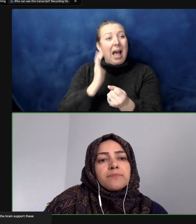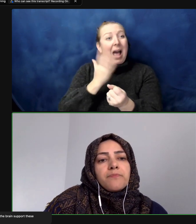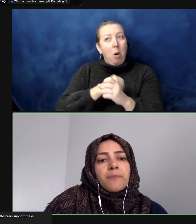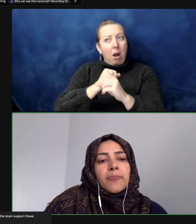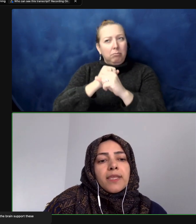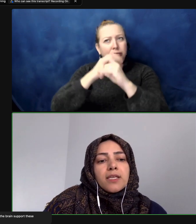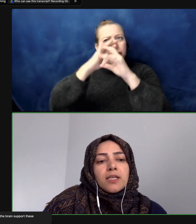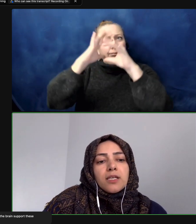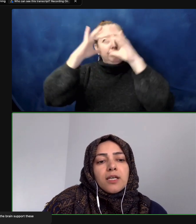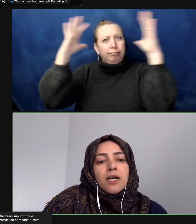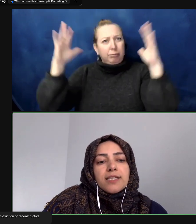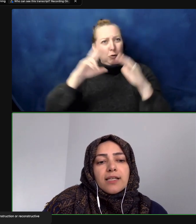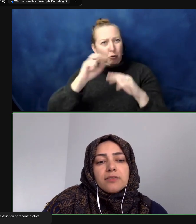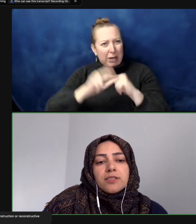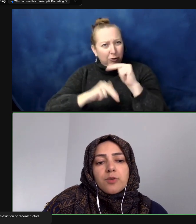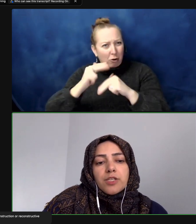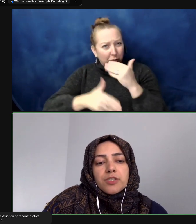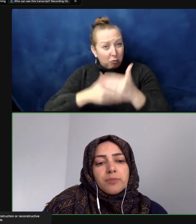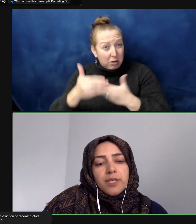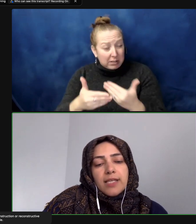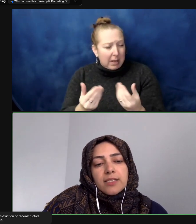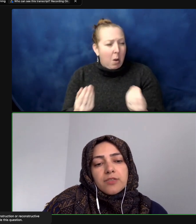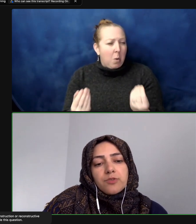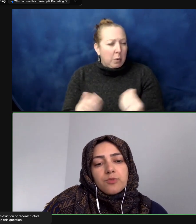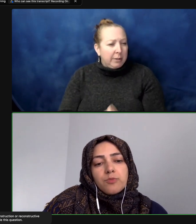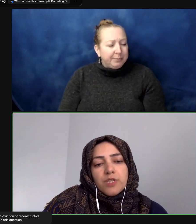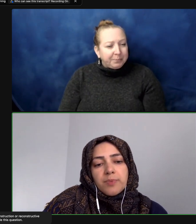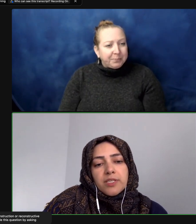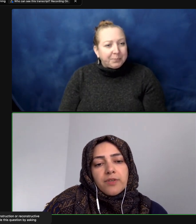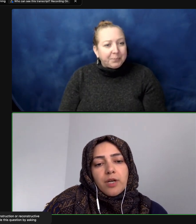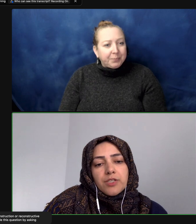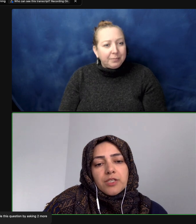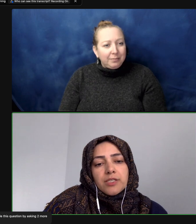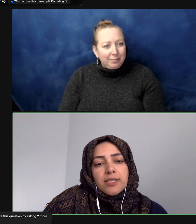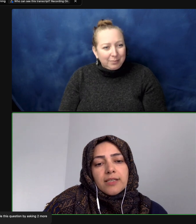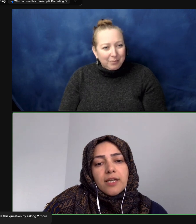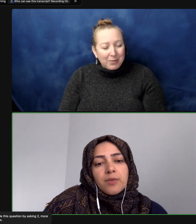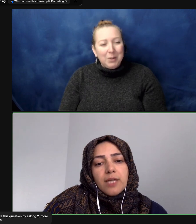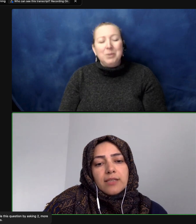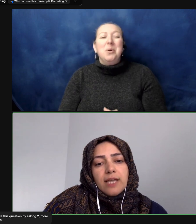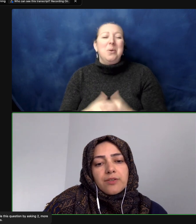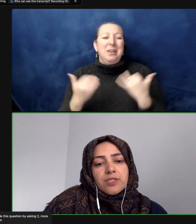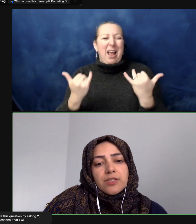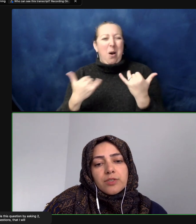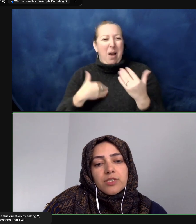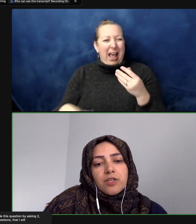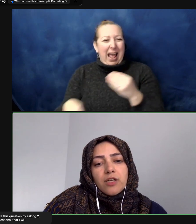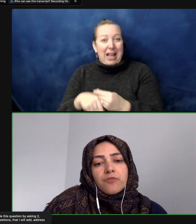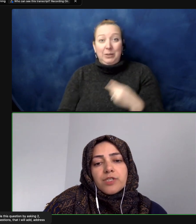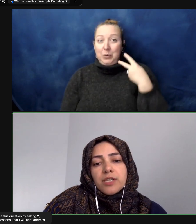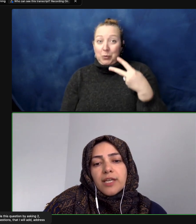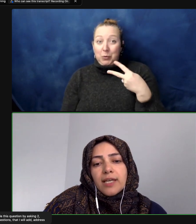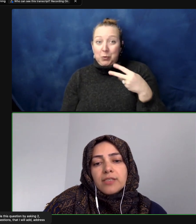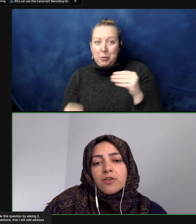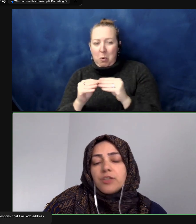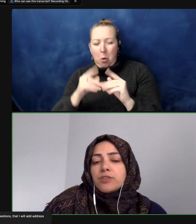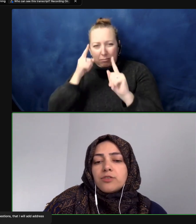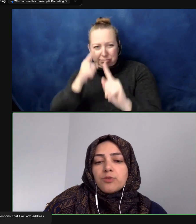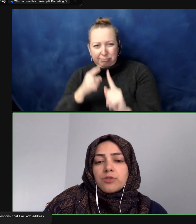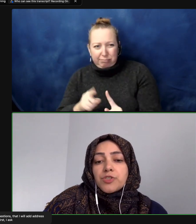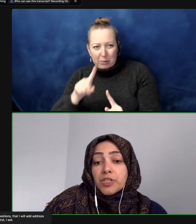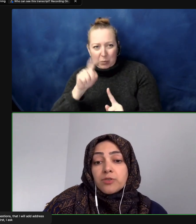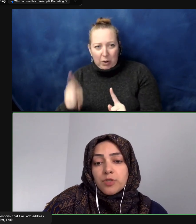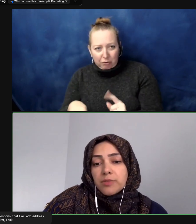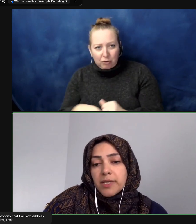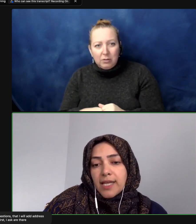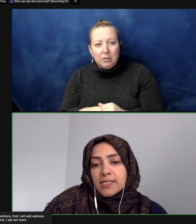processes? I tackle this question by asking two more specific questions that I will address during this talk. First, I ask, are there